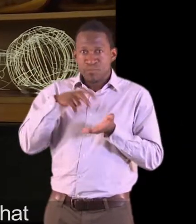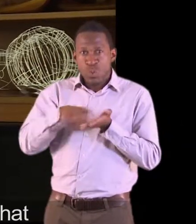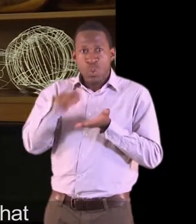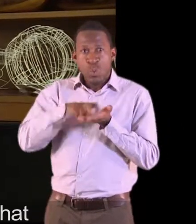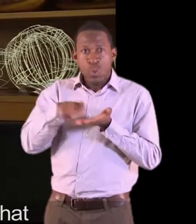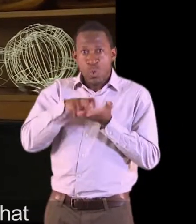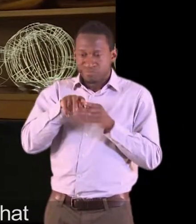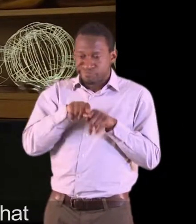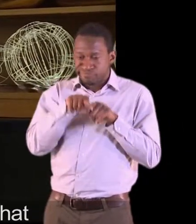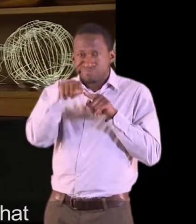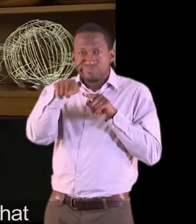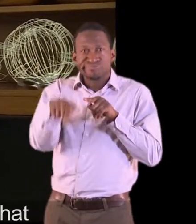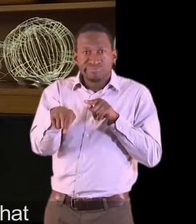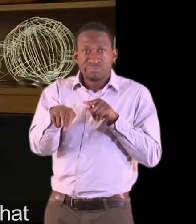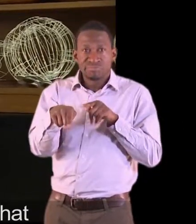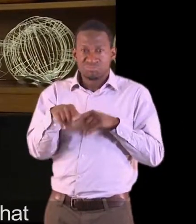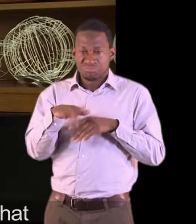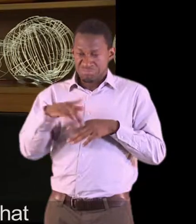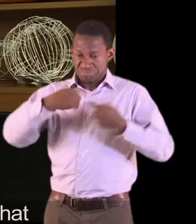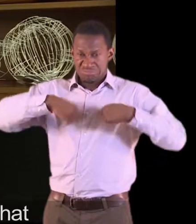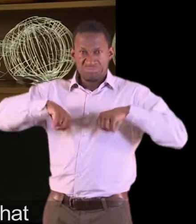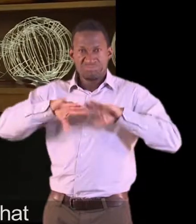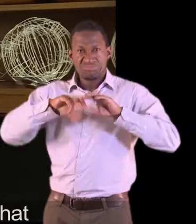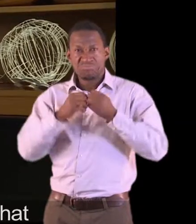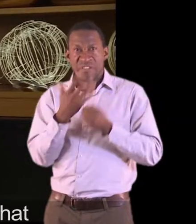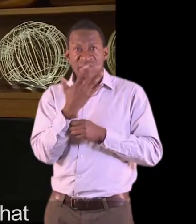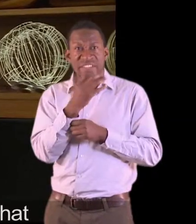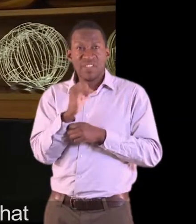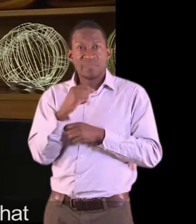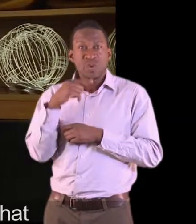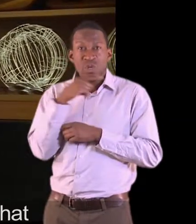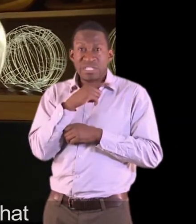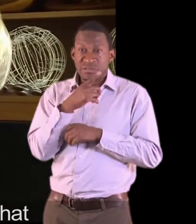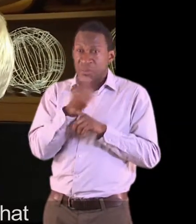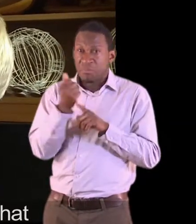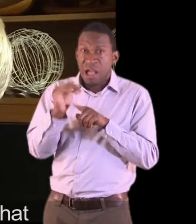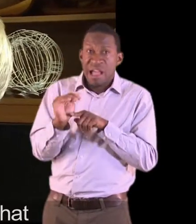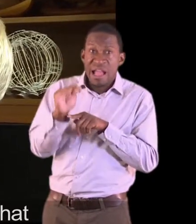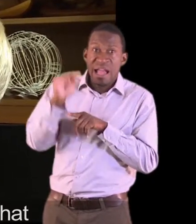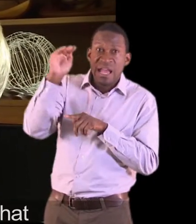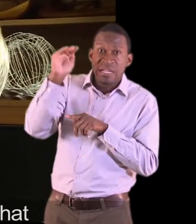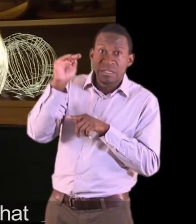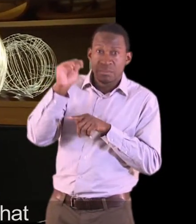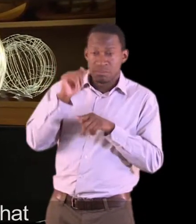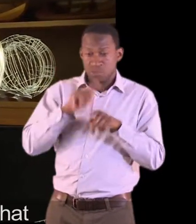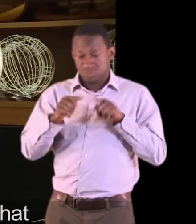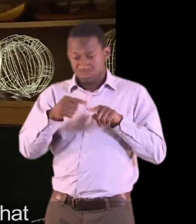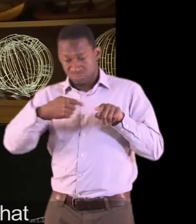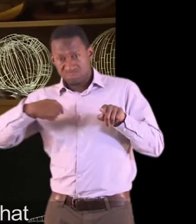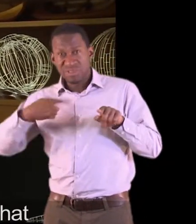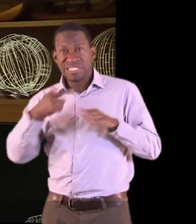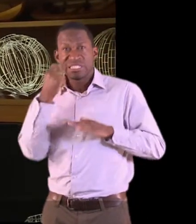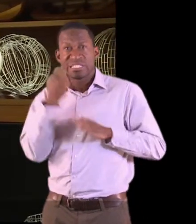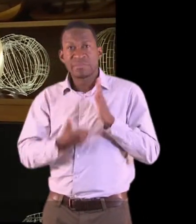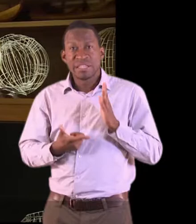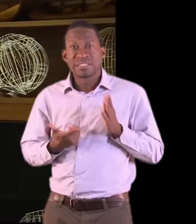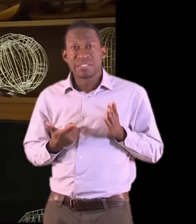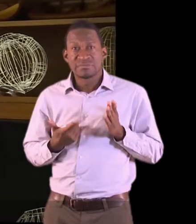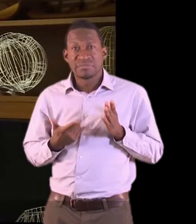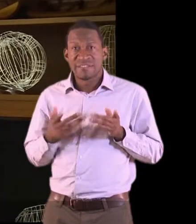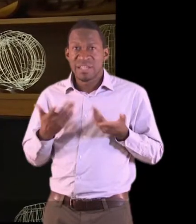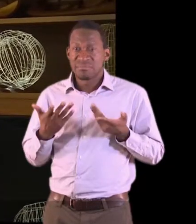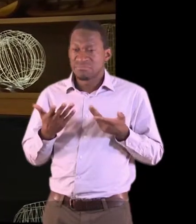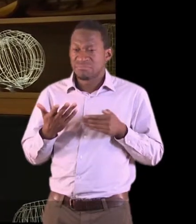boys, some about that high, and some that high, all of